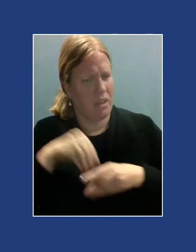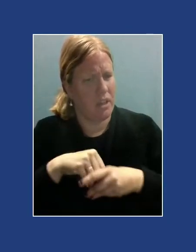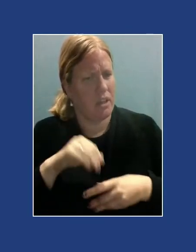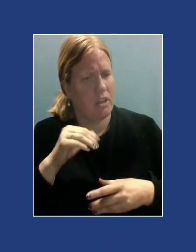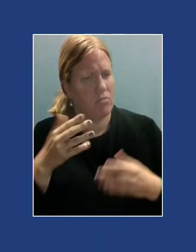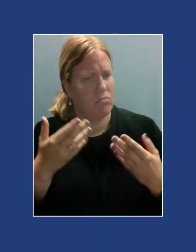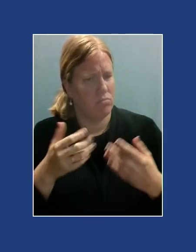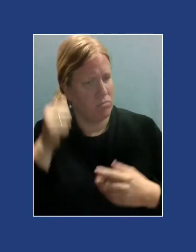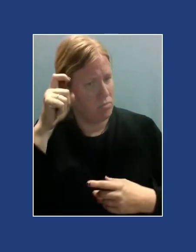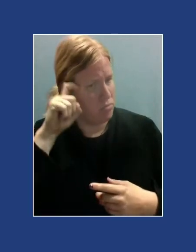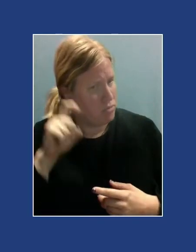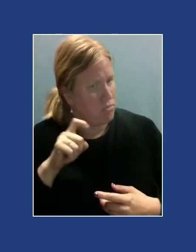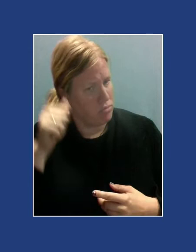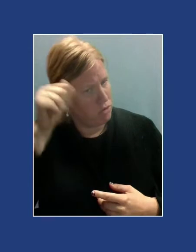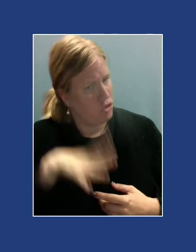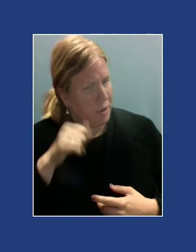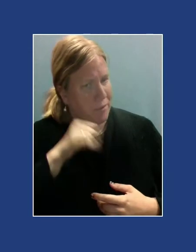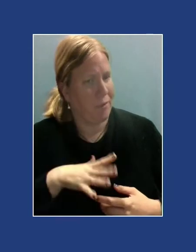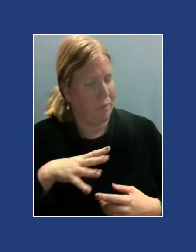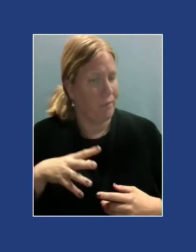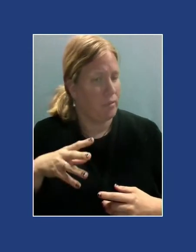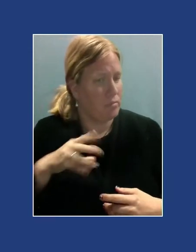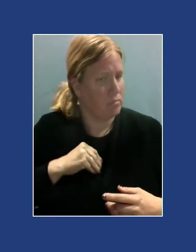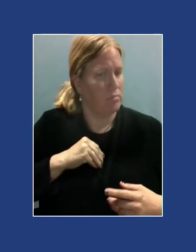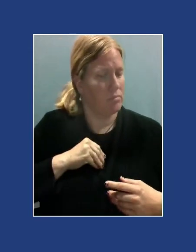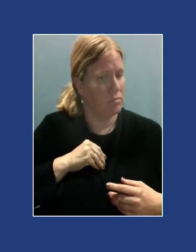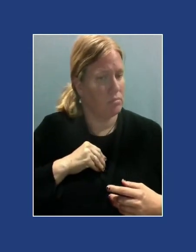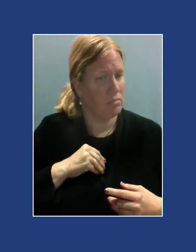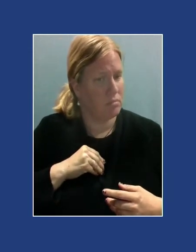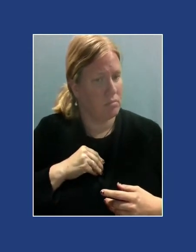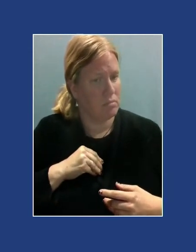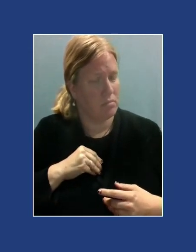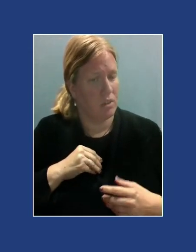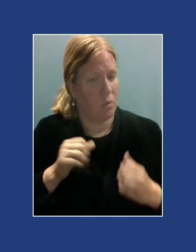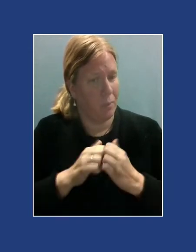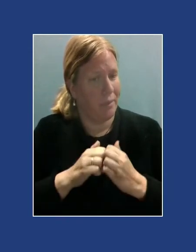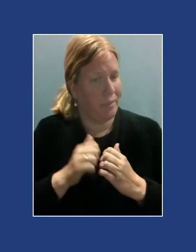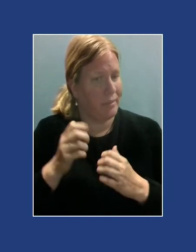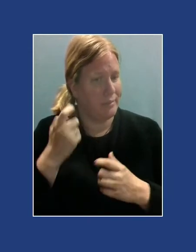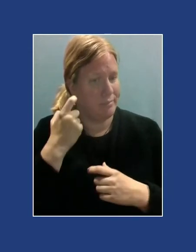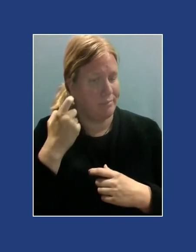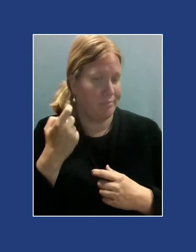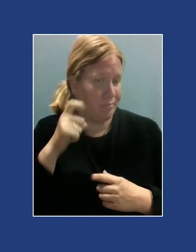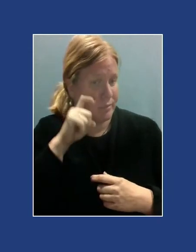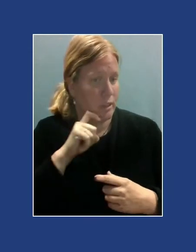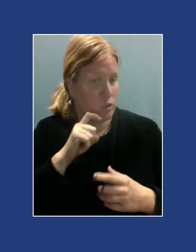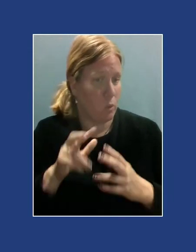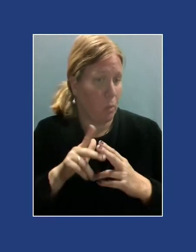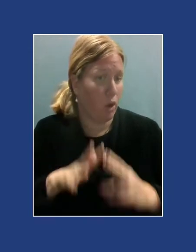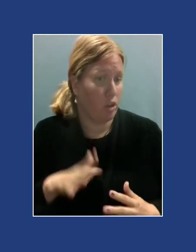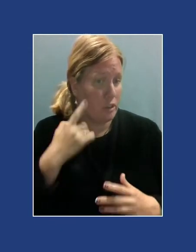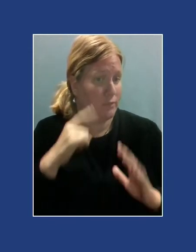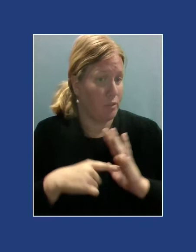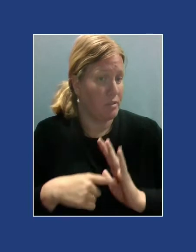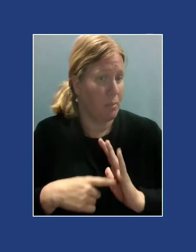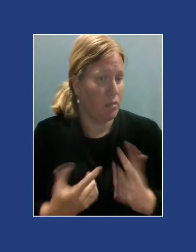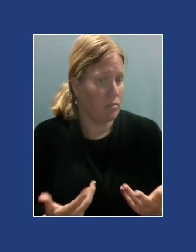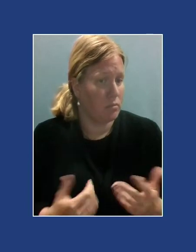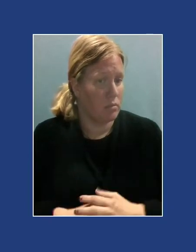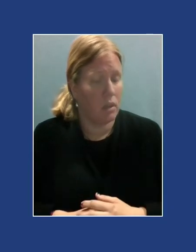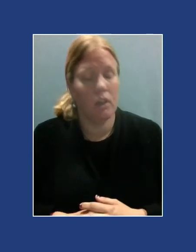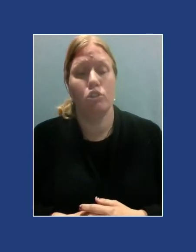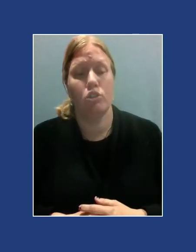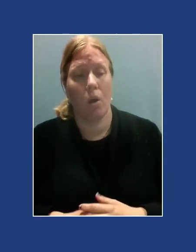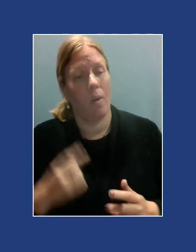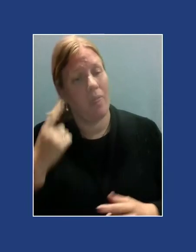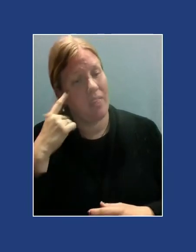or gender expression in an intimate context with sexual partners, for example. So rather than kind of thinking